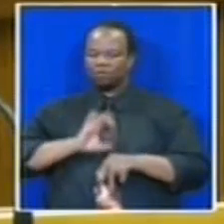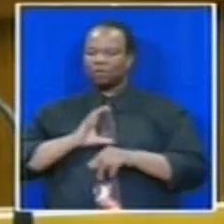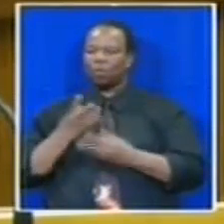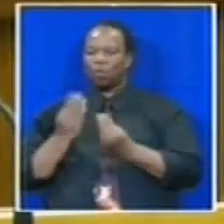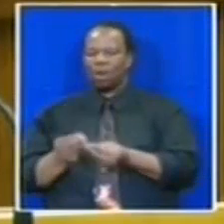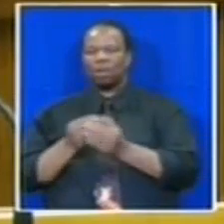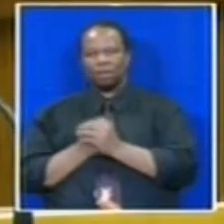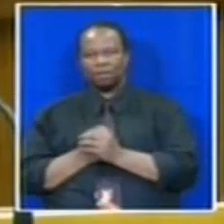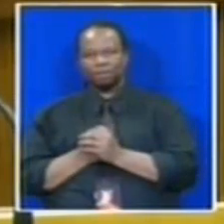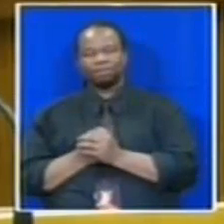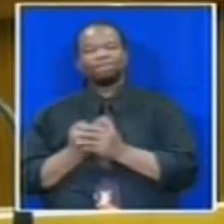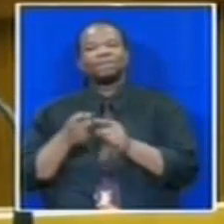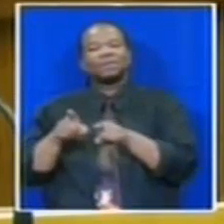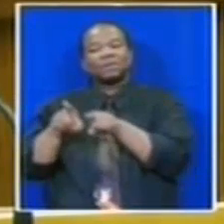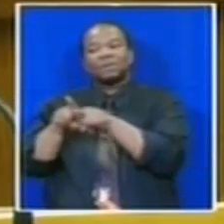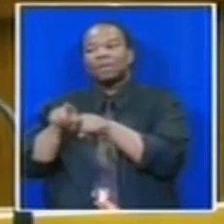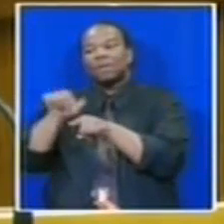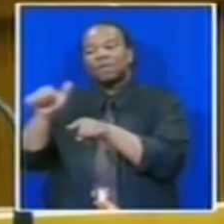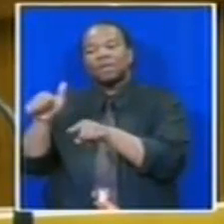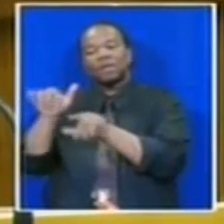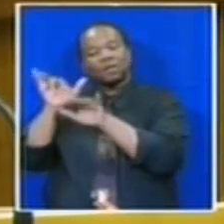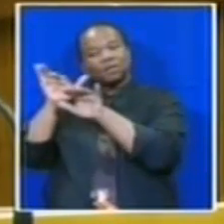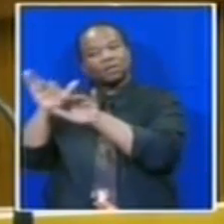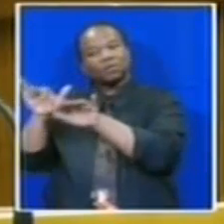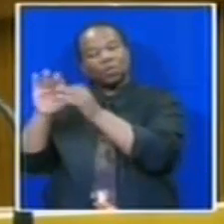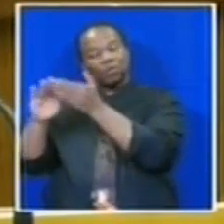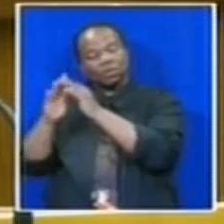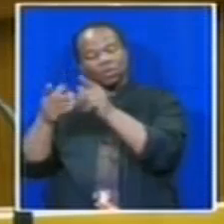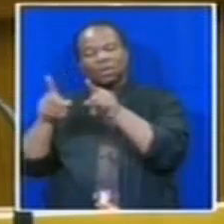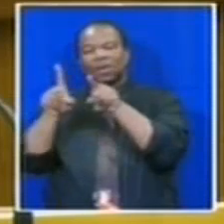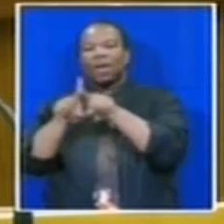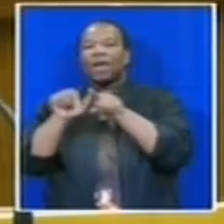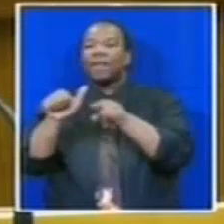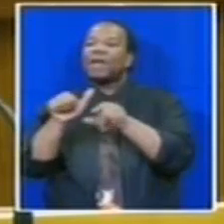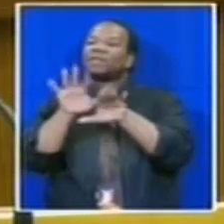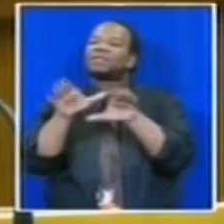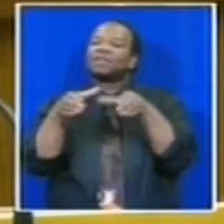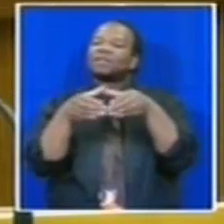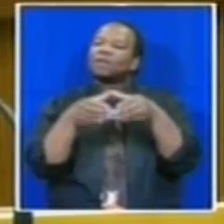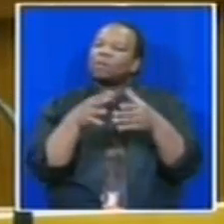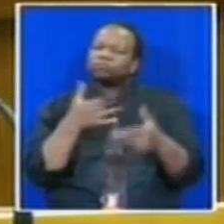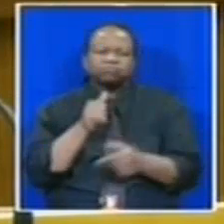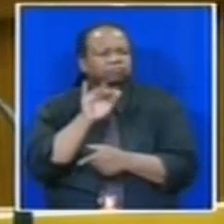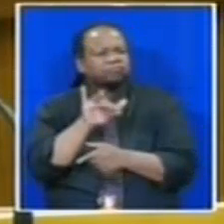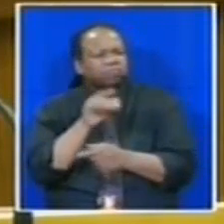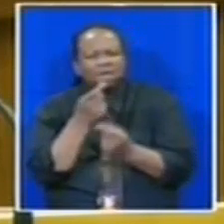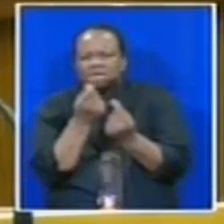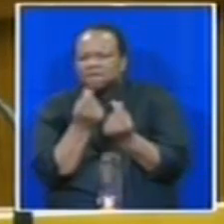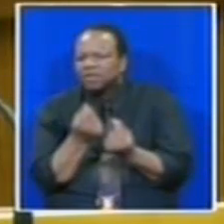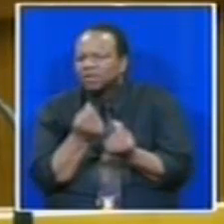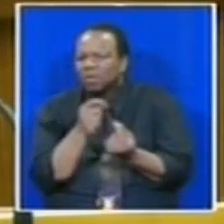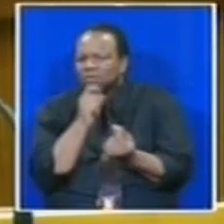It provides citizens and other stakeholders with access to comparable, verified information on the financial performance of each